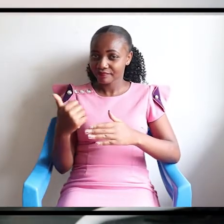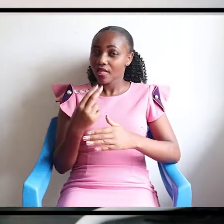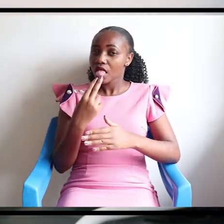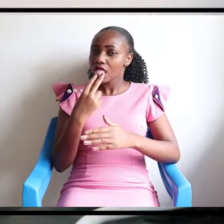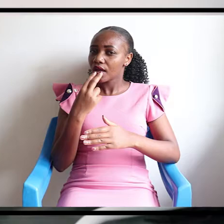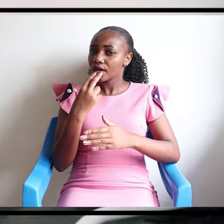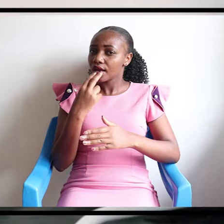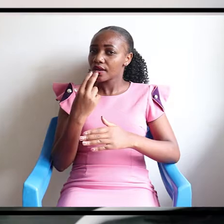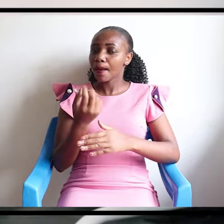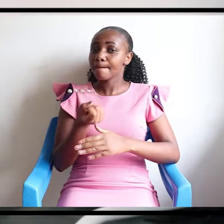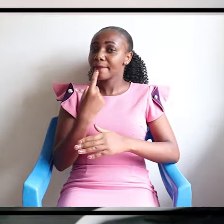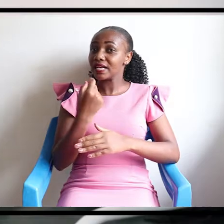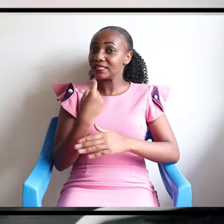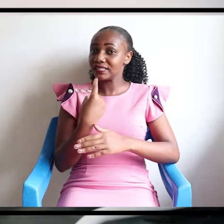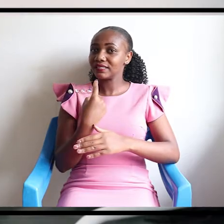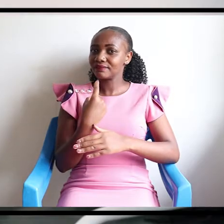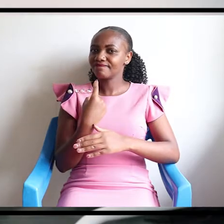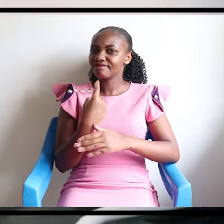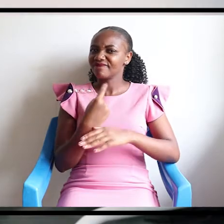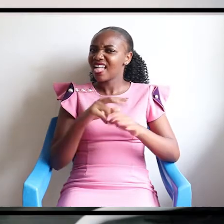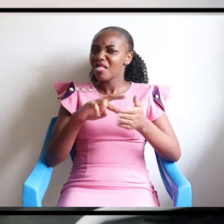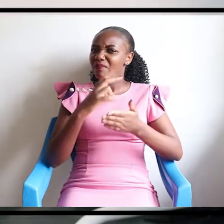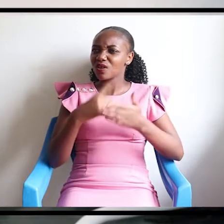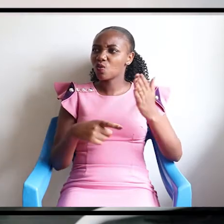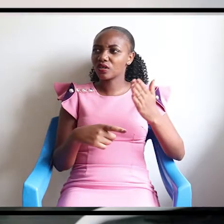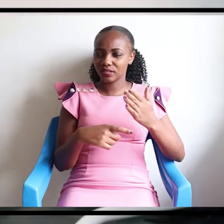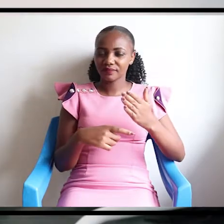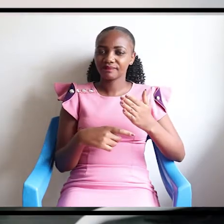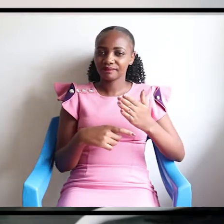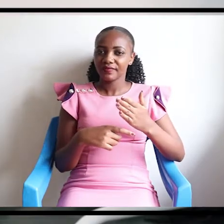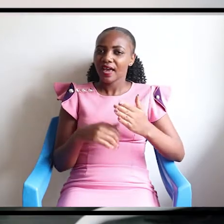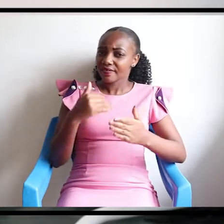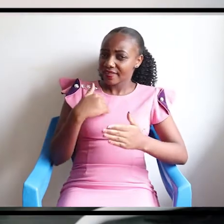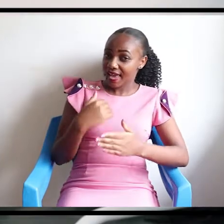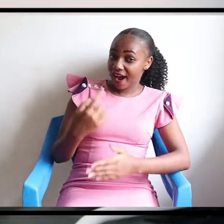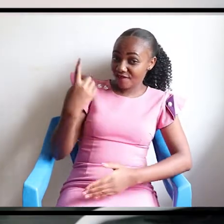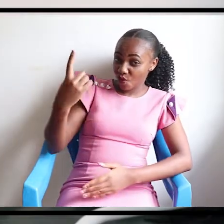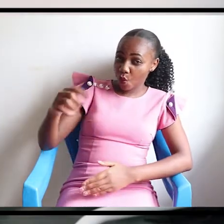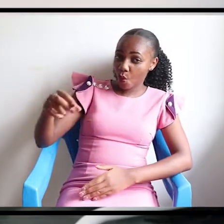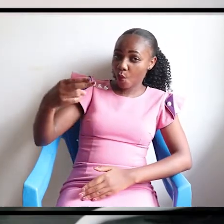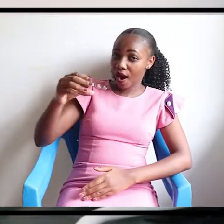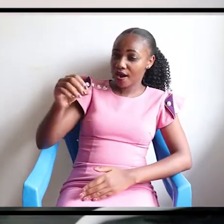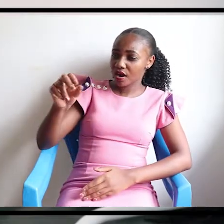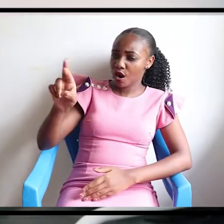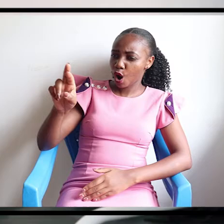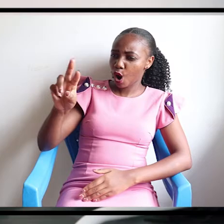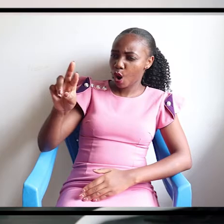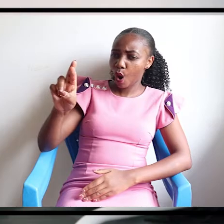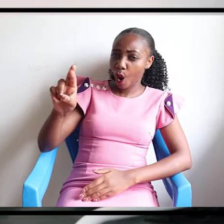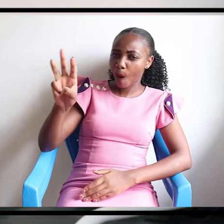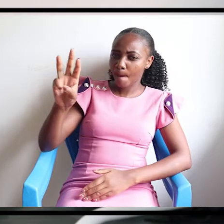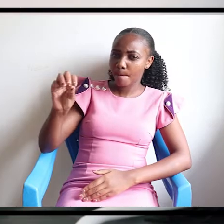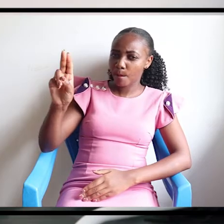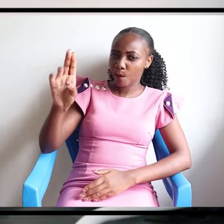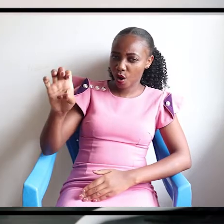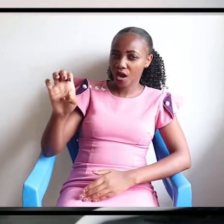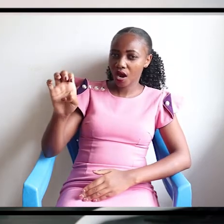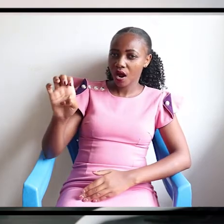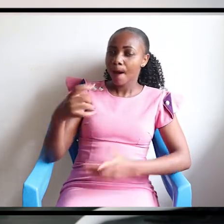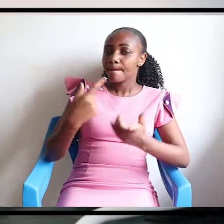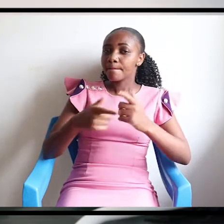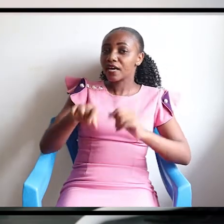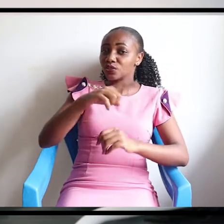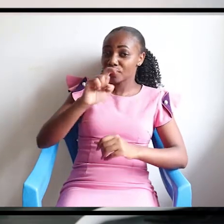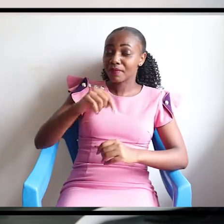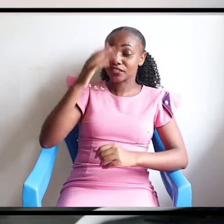lactating pills. The lactating pills have only one type of hormone. I may not get into the details of the hormones, but at least let's know we